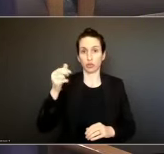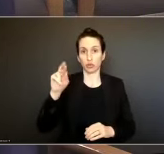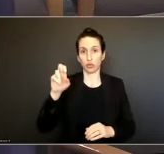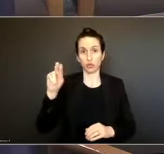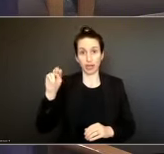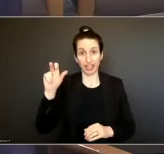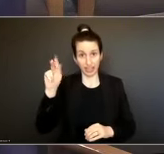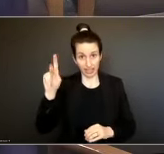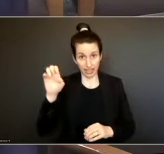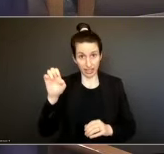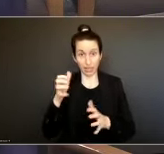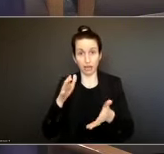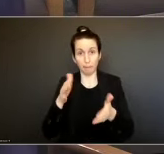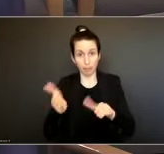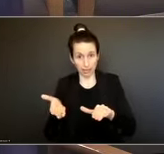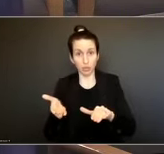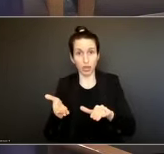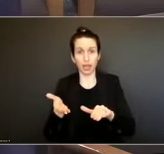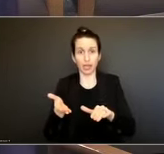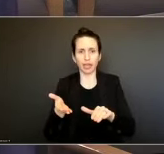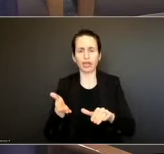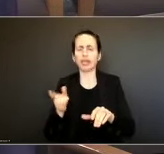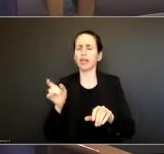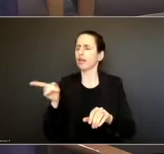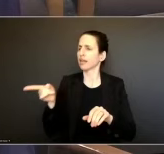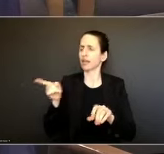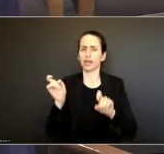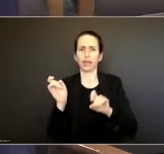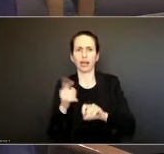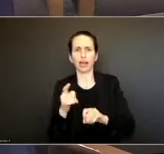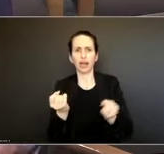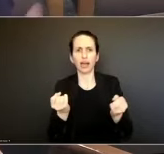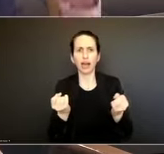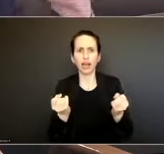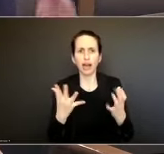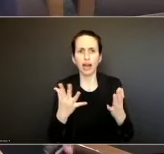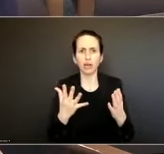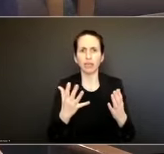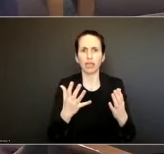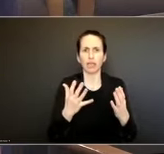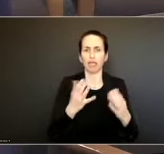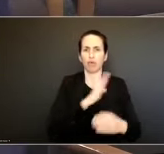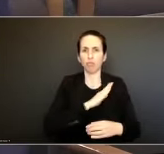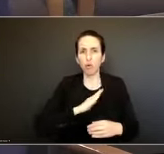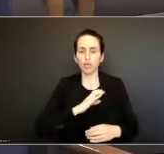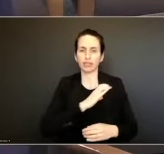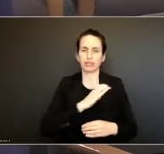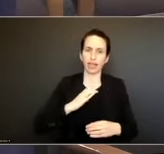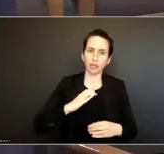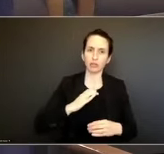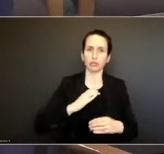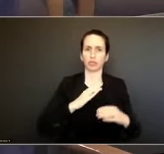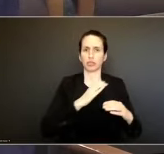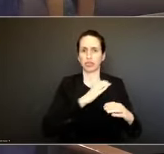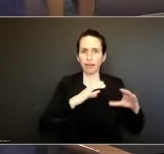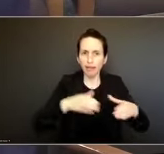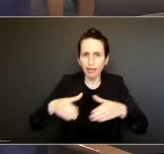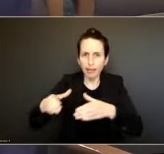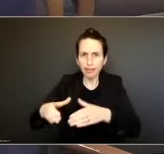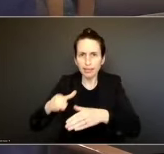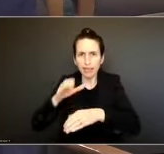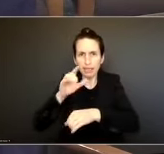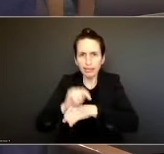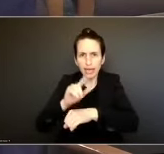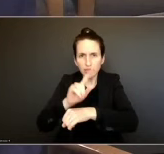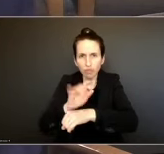Oregon Health Authority, how many boards, councils, committees, work groups, and task force under your behavioral health department do you have? Last